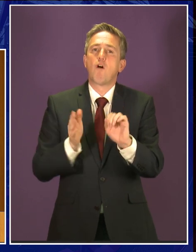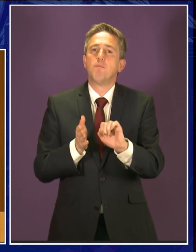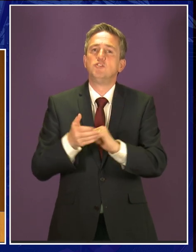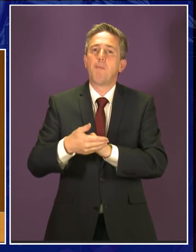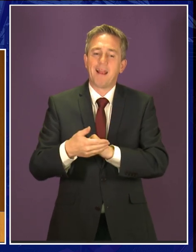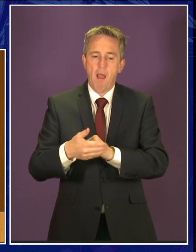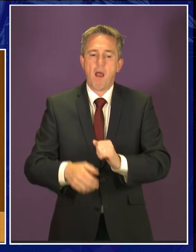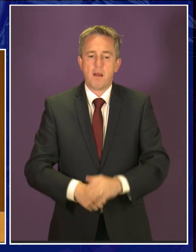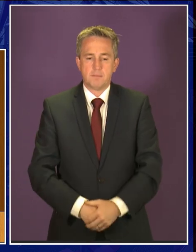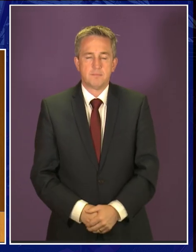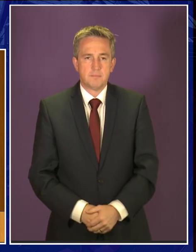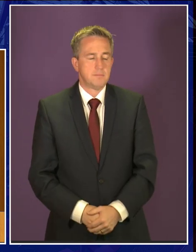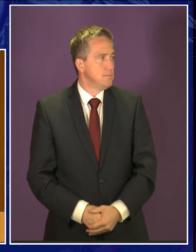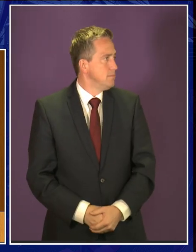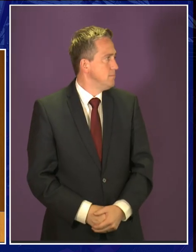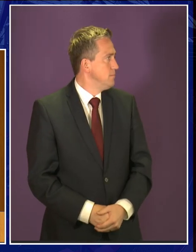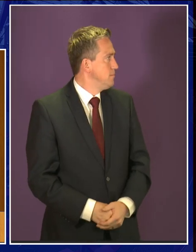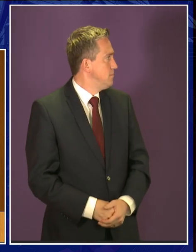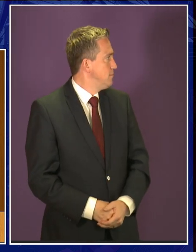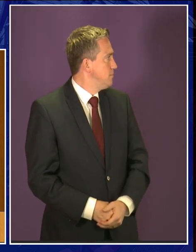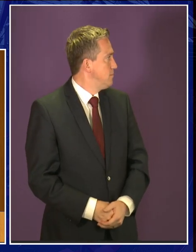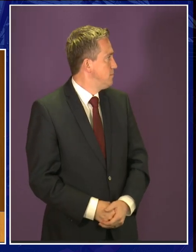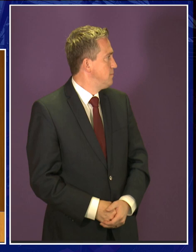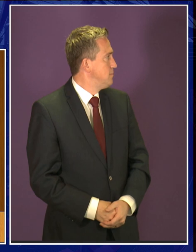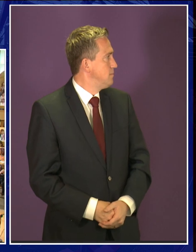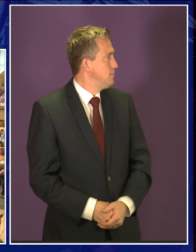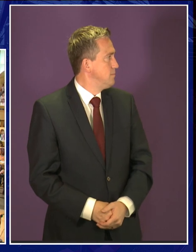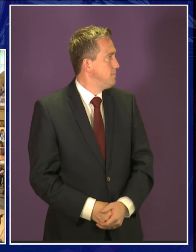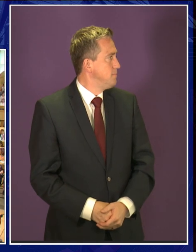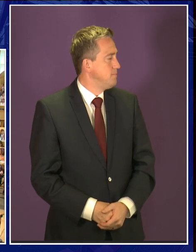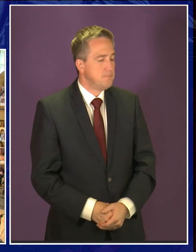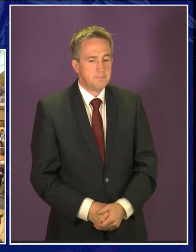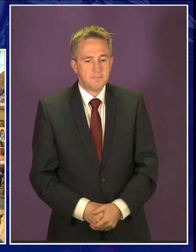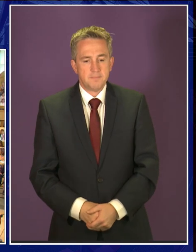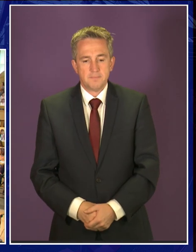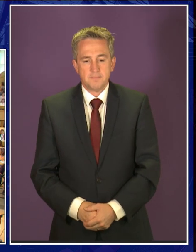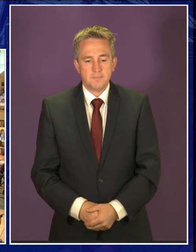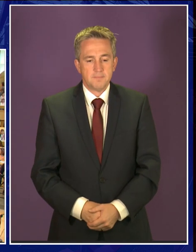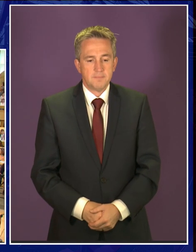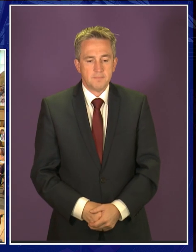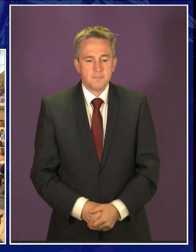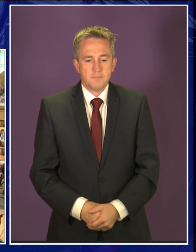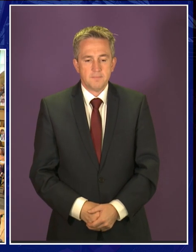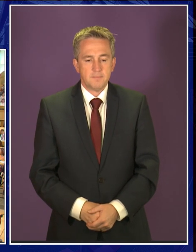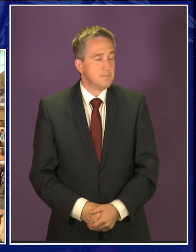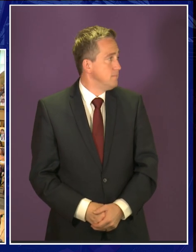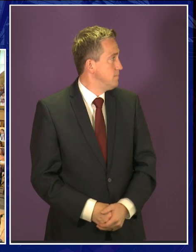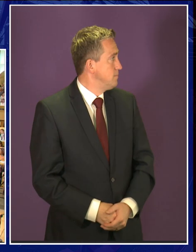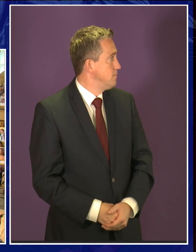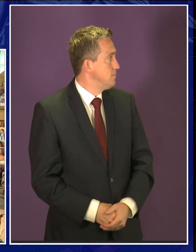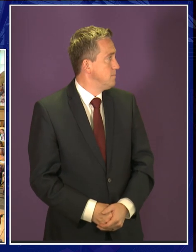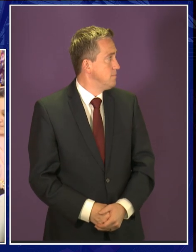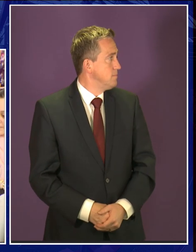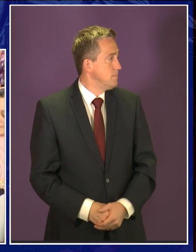like to make a contribution. Nicholas, just for where you're standing, if you're at, yes, please, under there. Thank you. Hi. Morning,